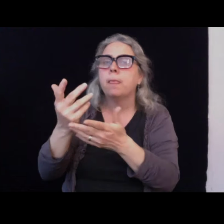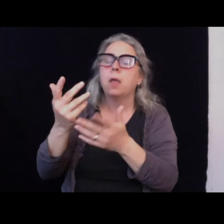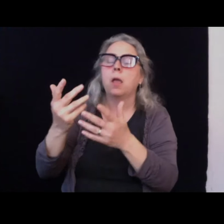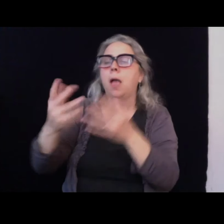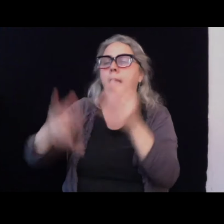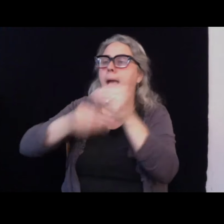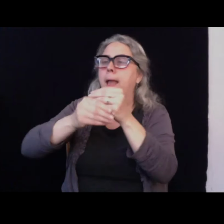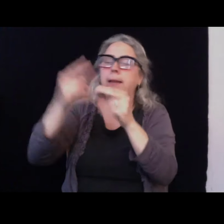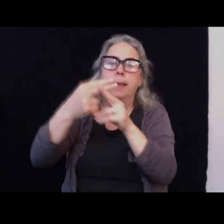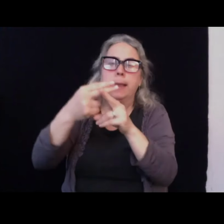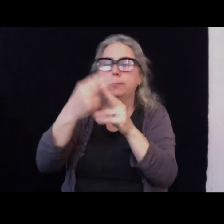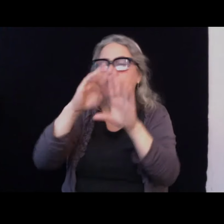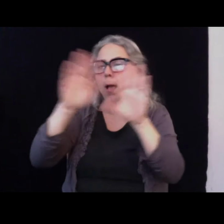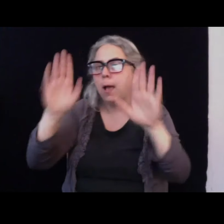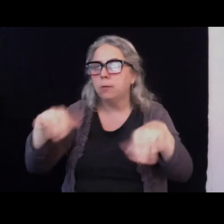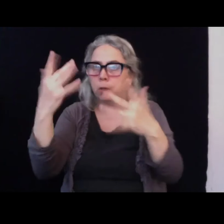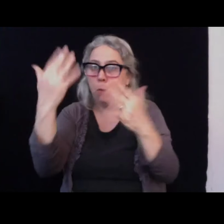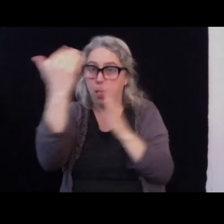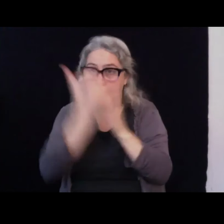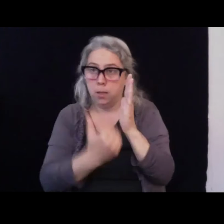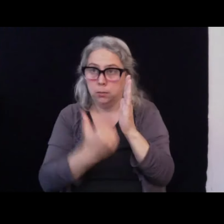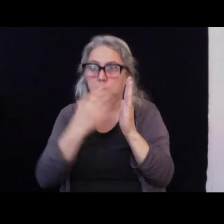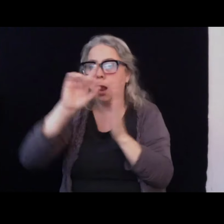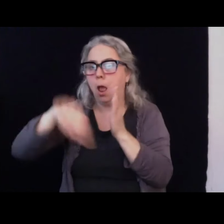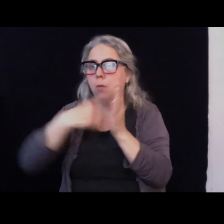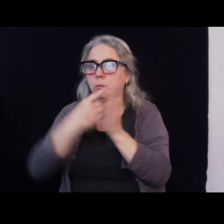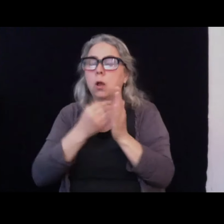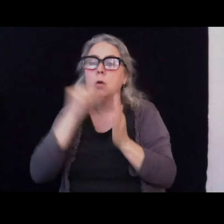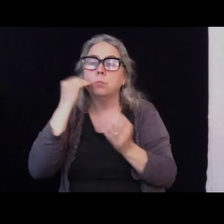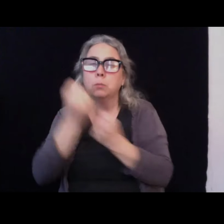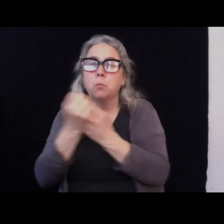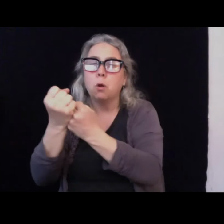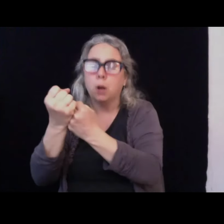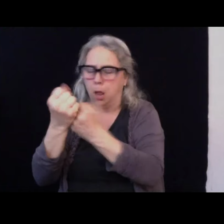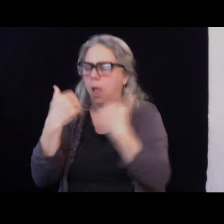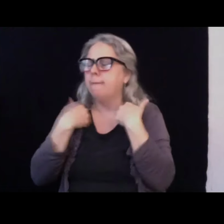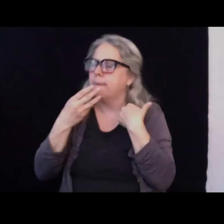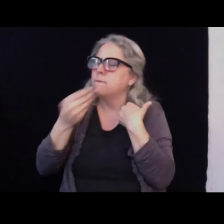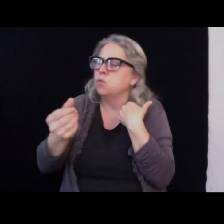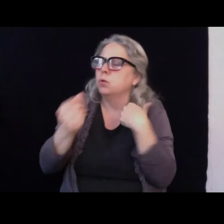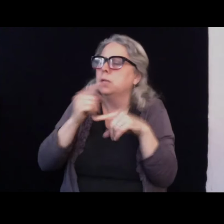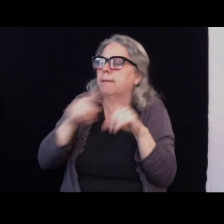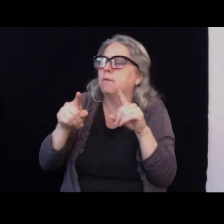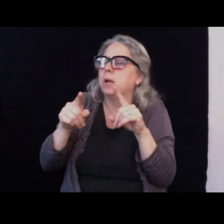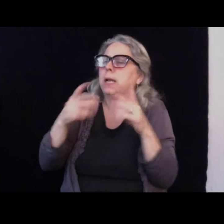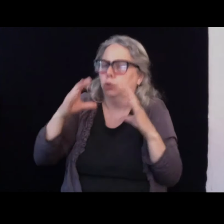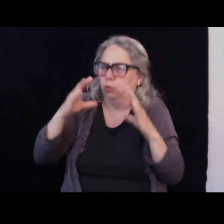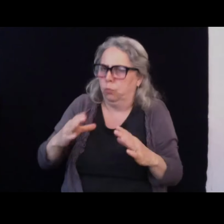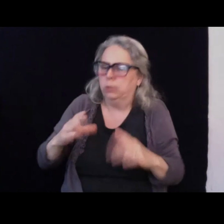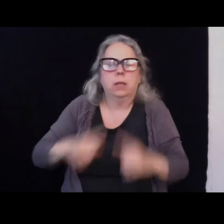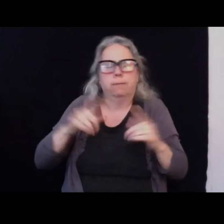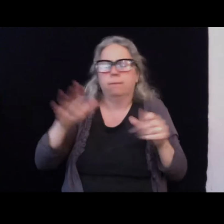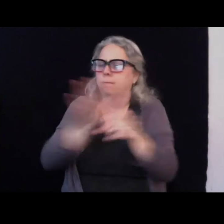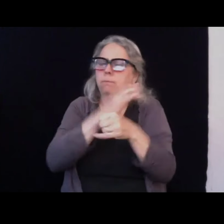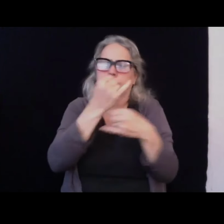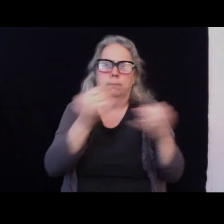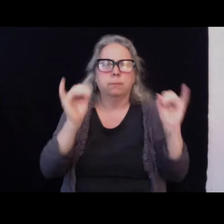lists and get hourly home support. We have quite a few individuals that are living completely independently,